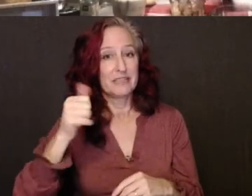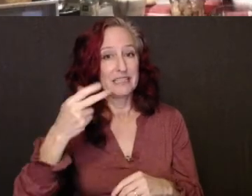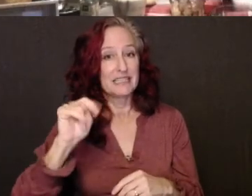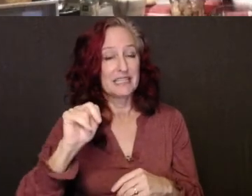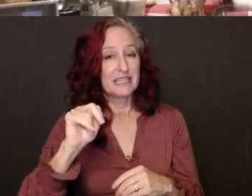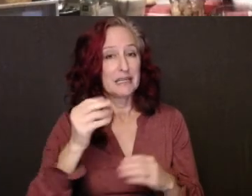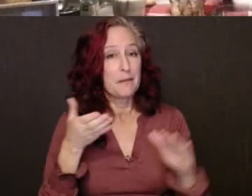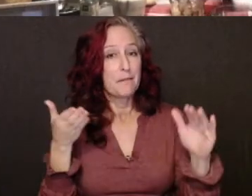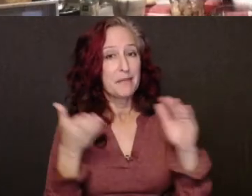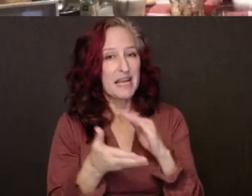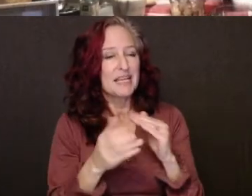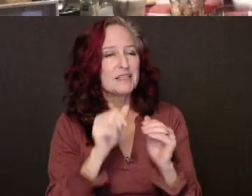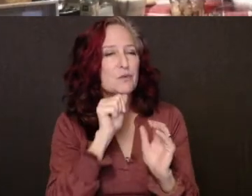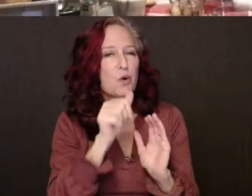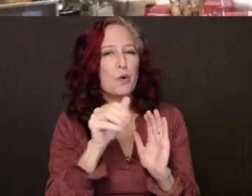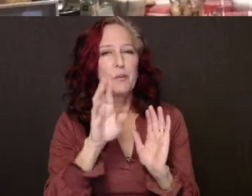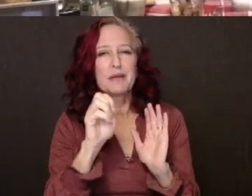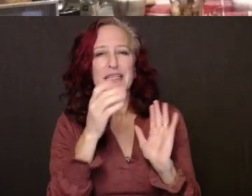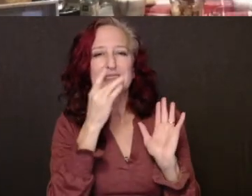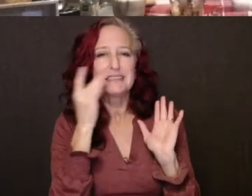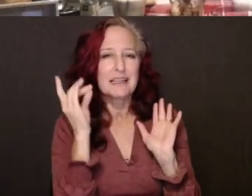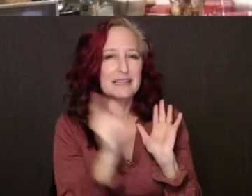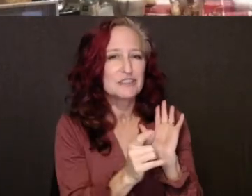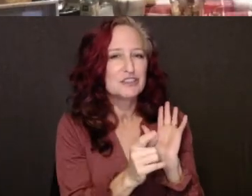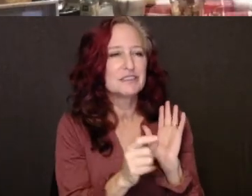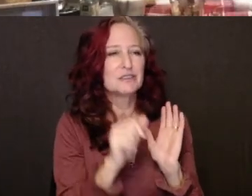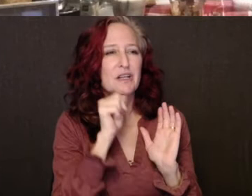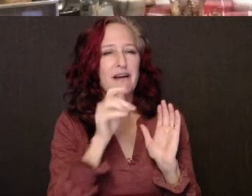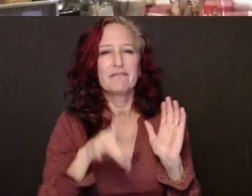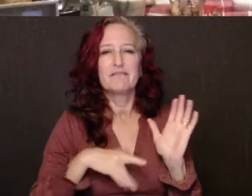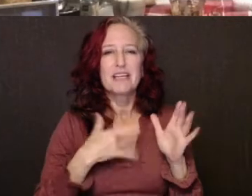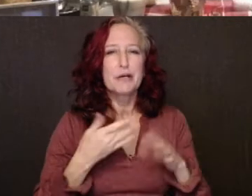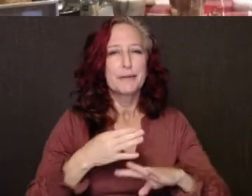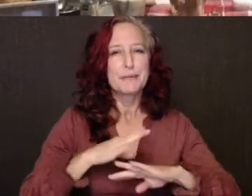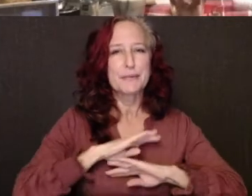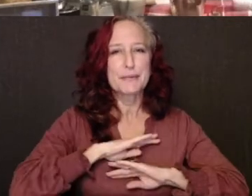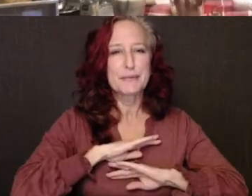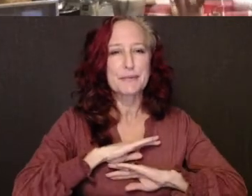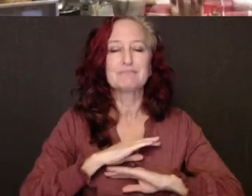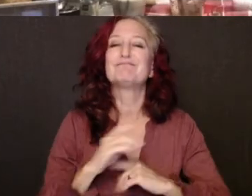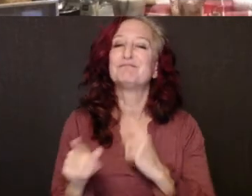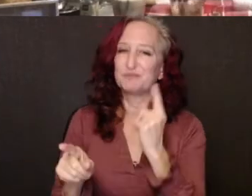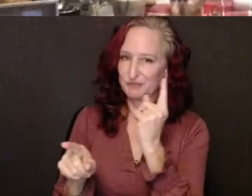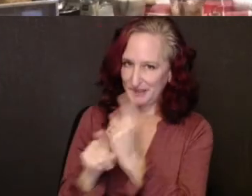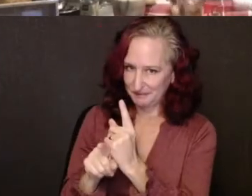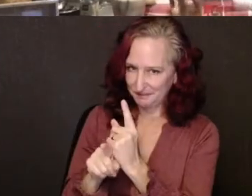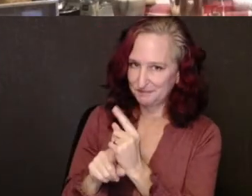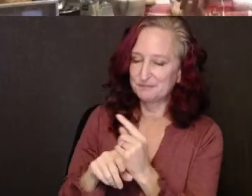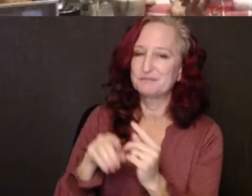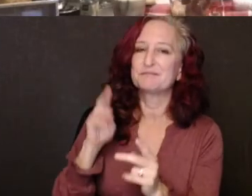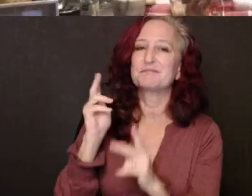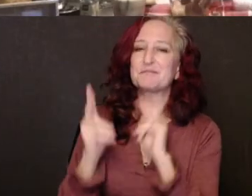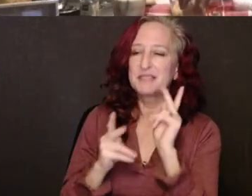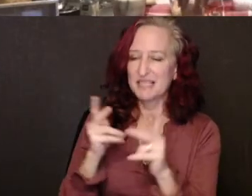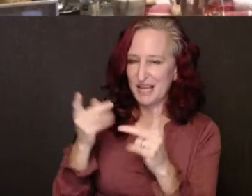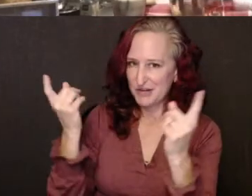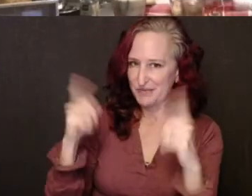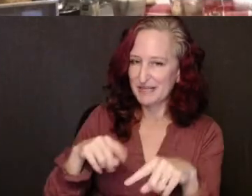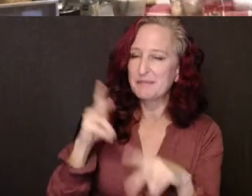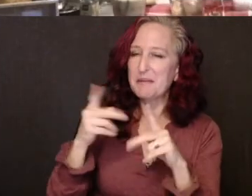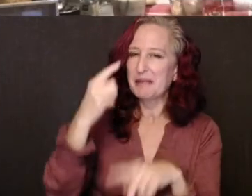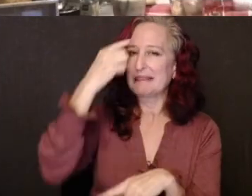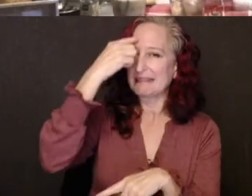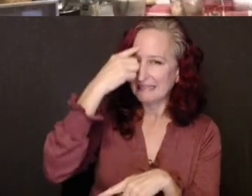like it's still not as easy as you think. So it's definitely nice to hear that. I think people are under